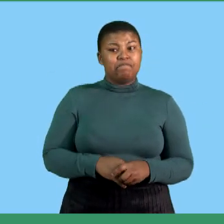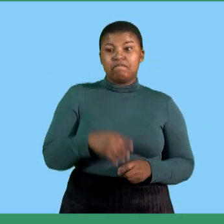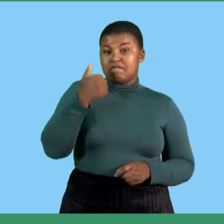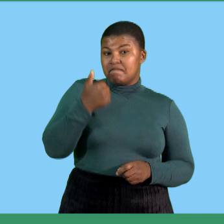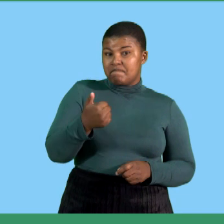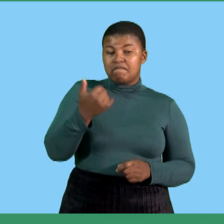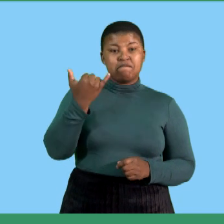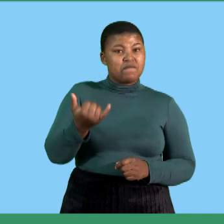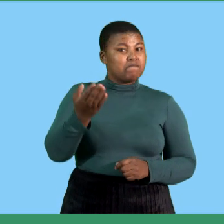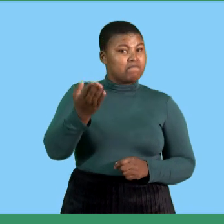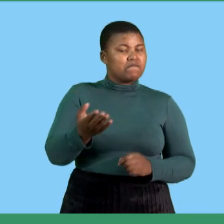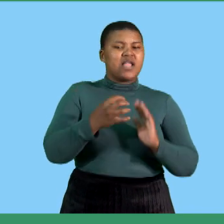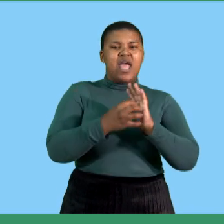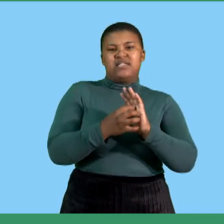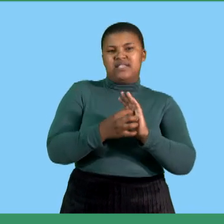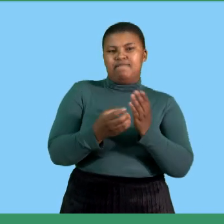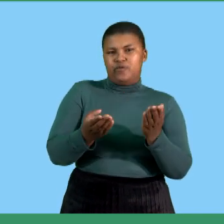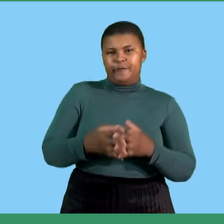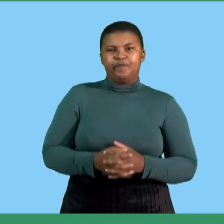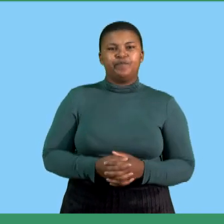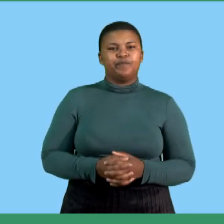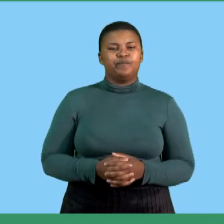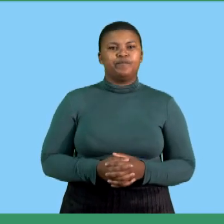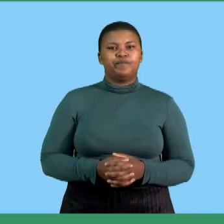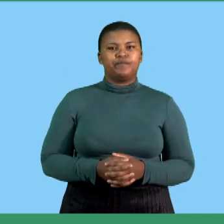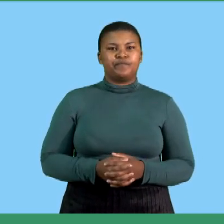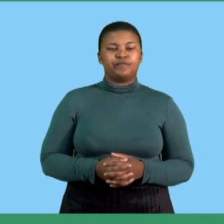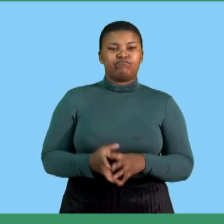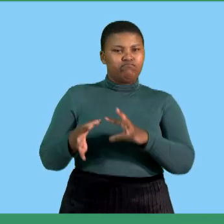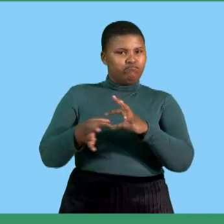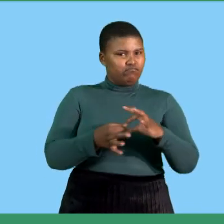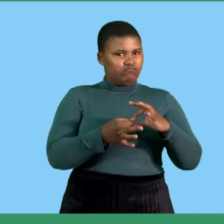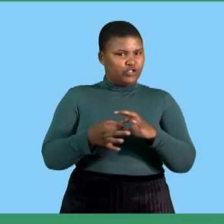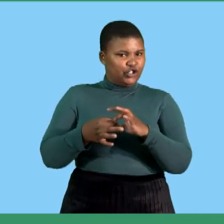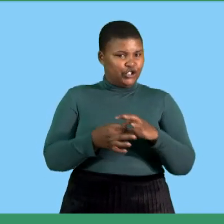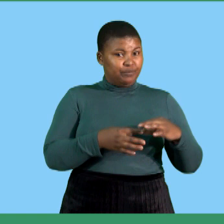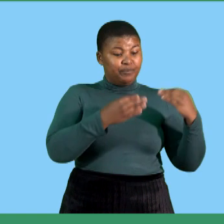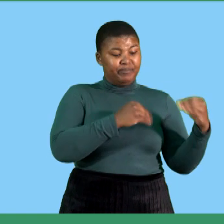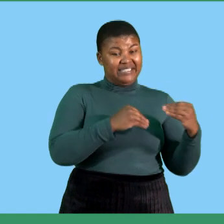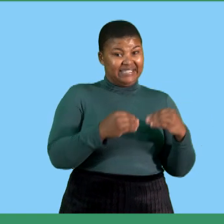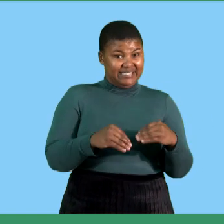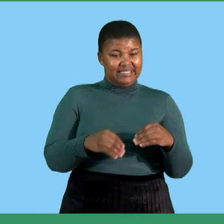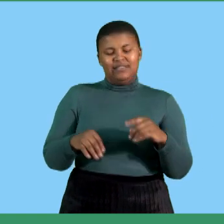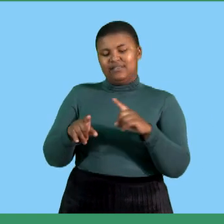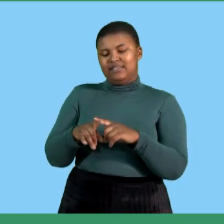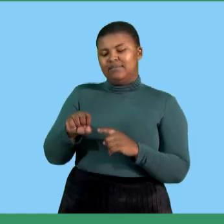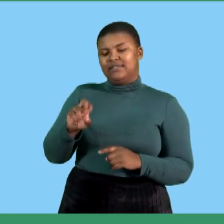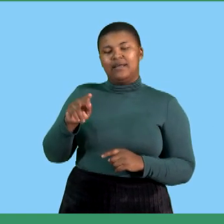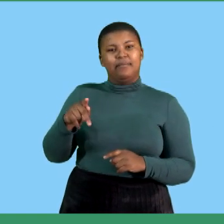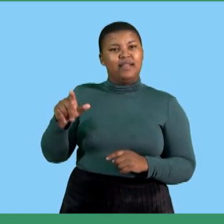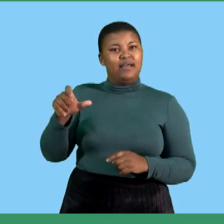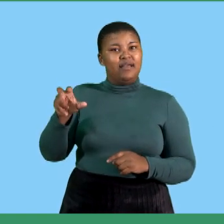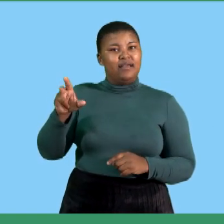All right, so there we have it. This is then an example of a relationship between the business and its